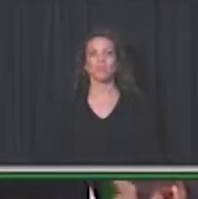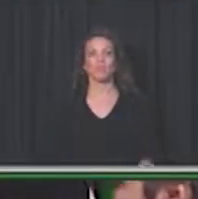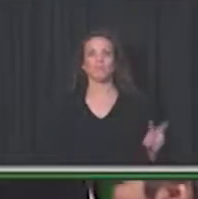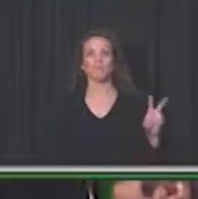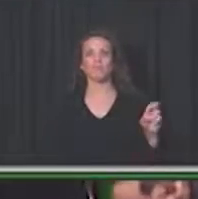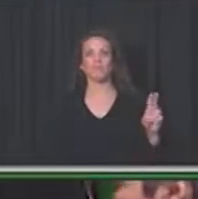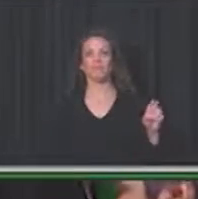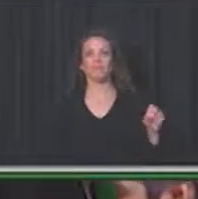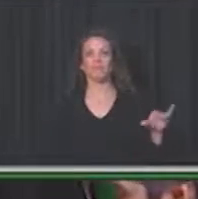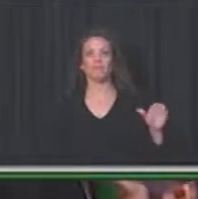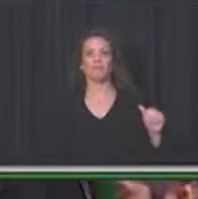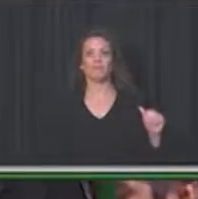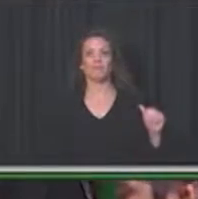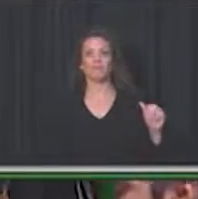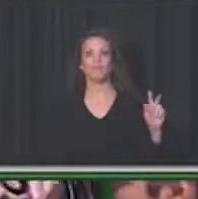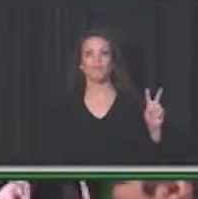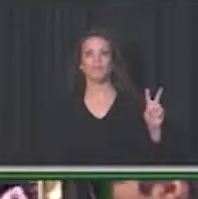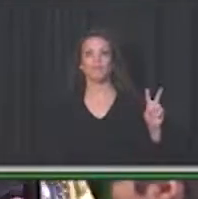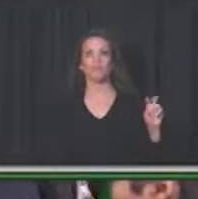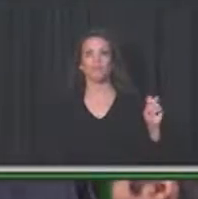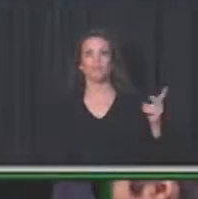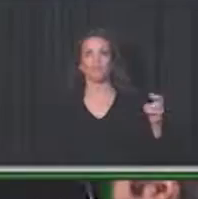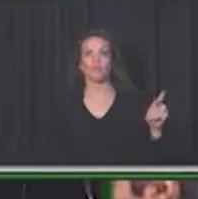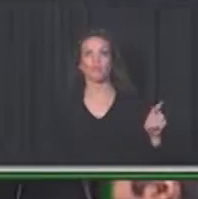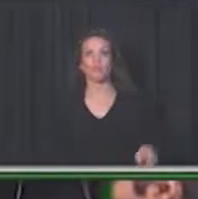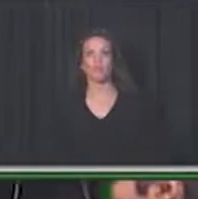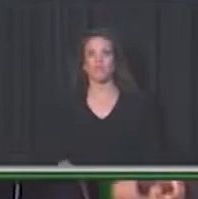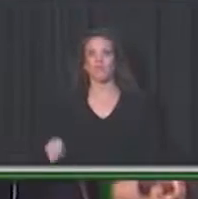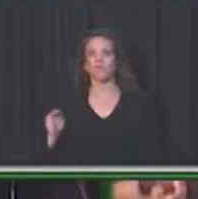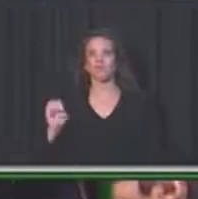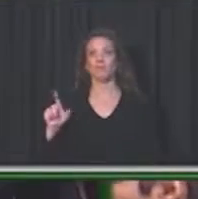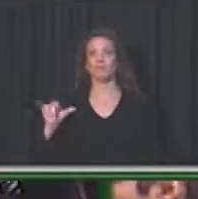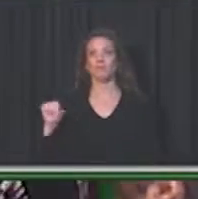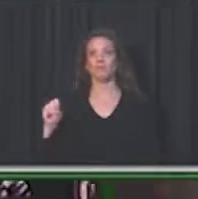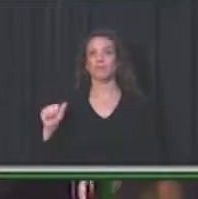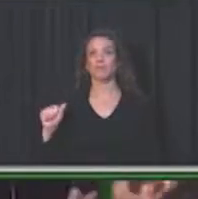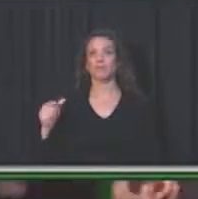Branica Kroger. Melissa Greening.